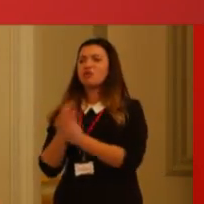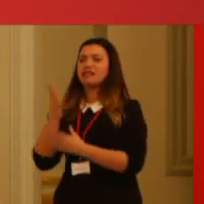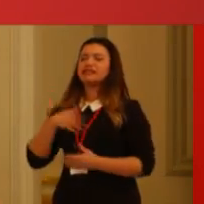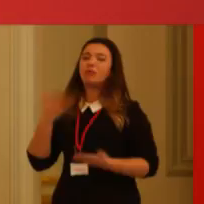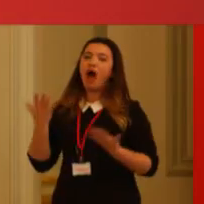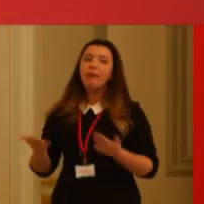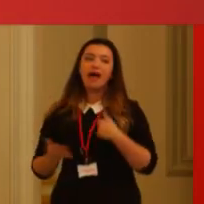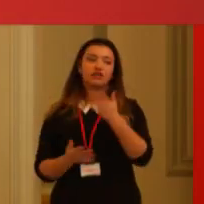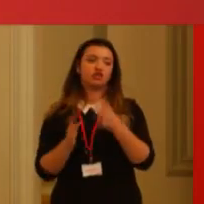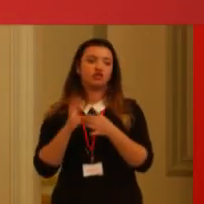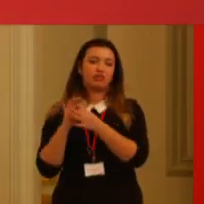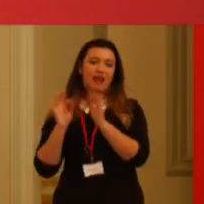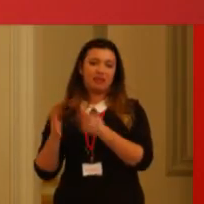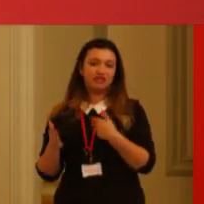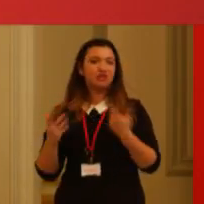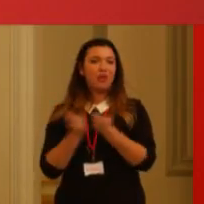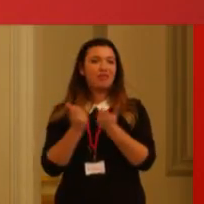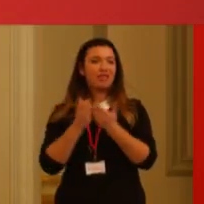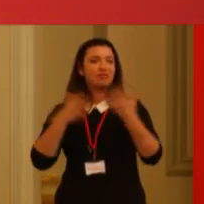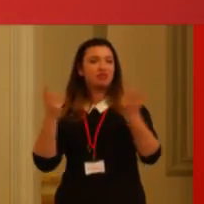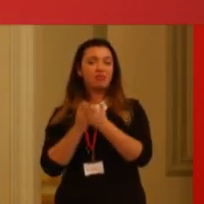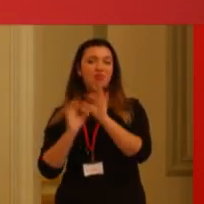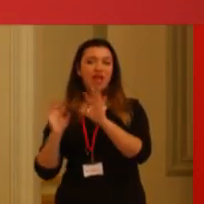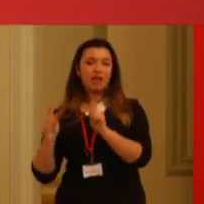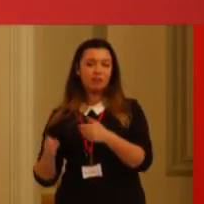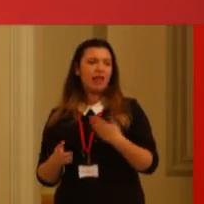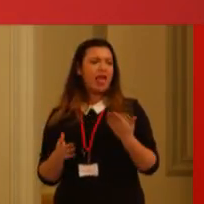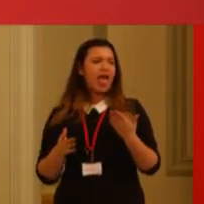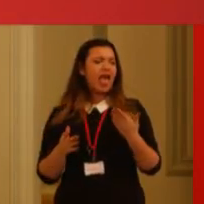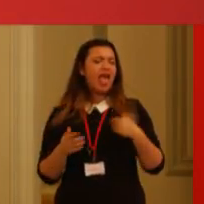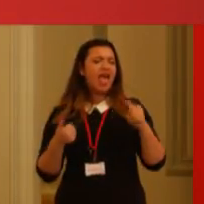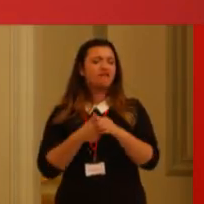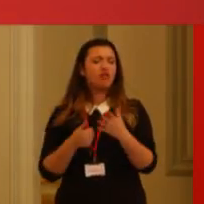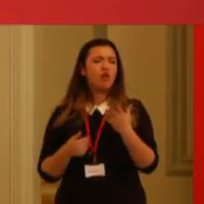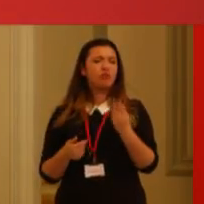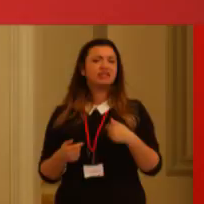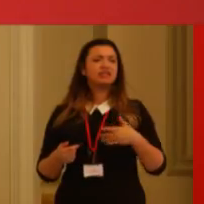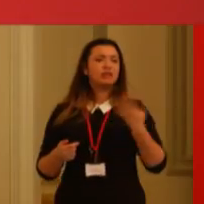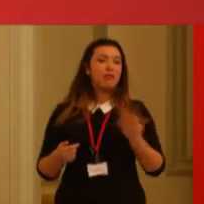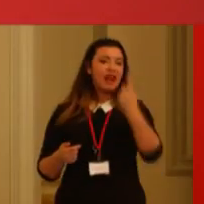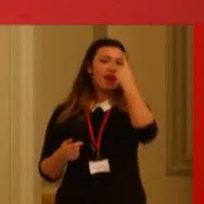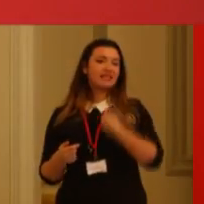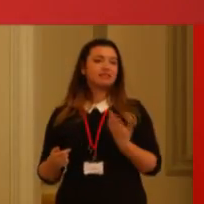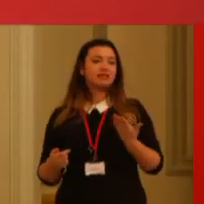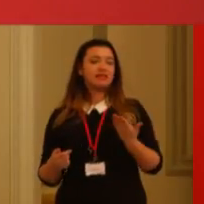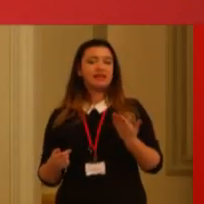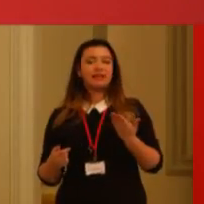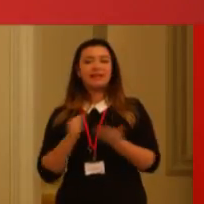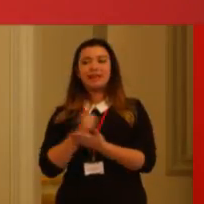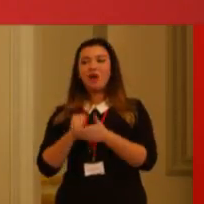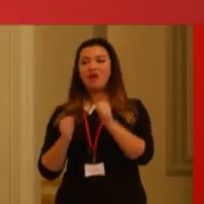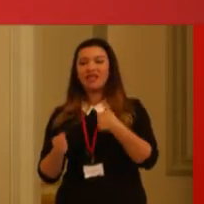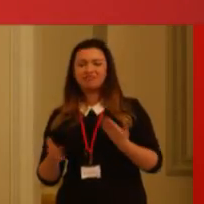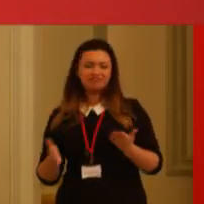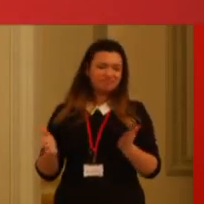think you would want to start a sentence by saying, I'm actually against marriage, but I don't want to wed, but you